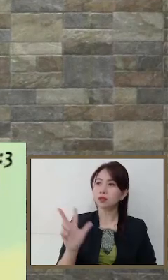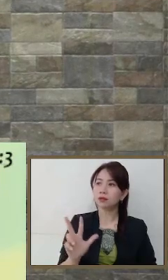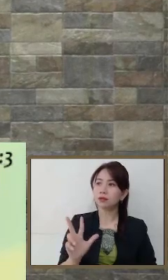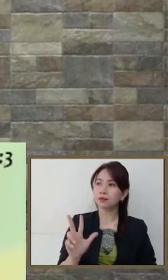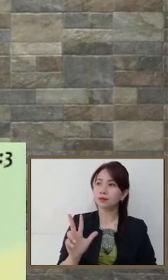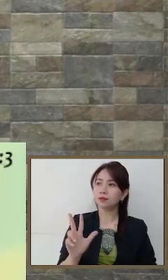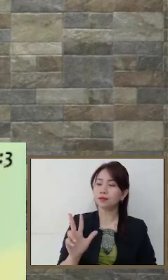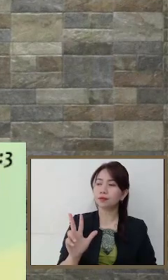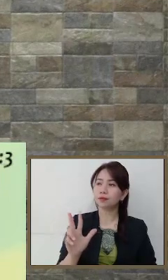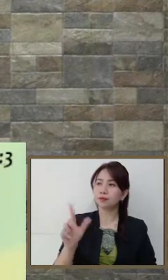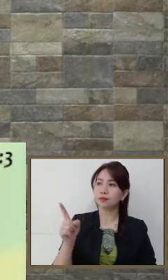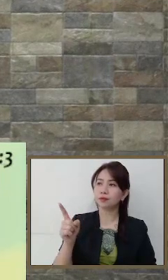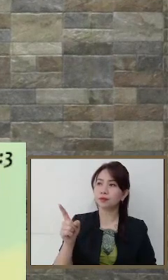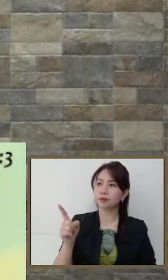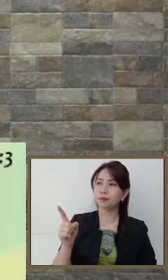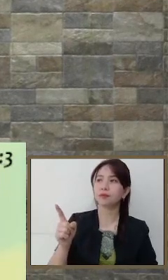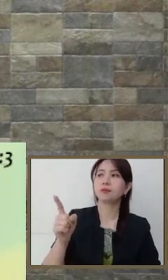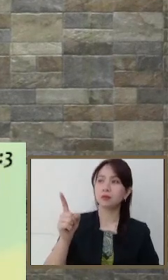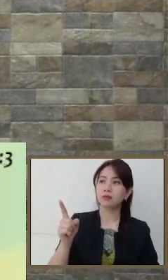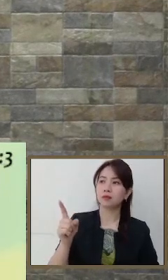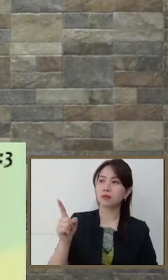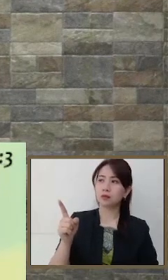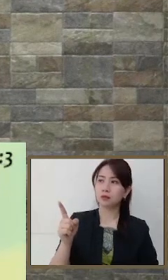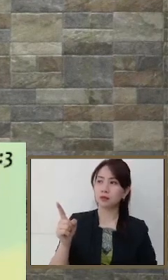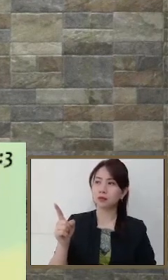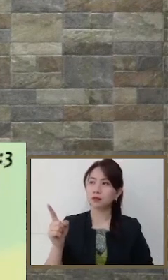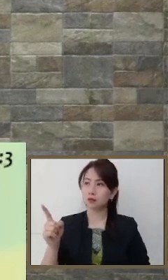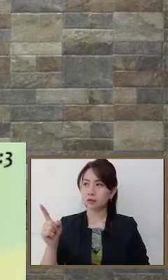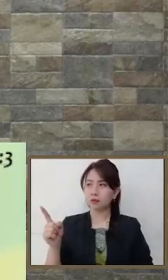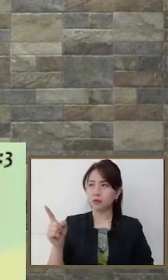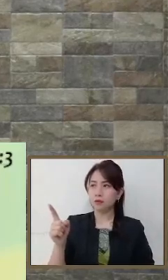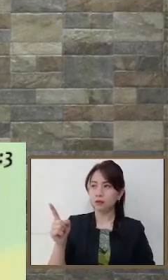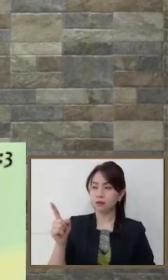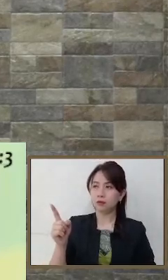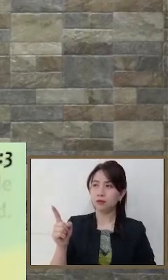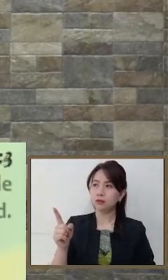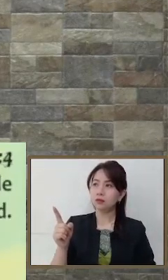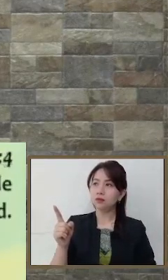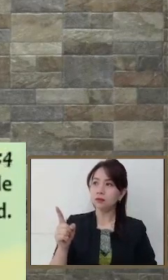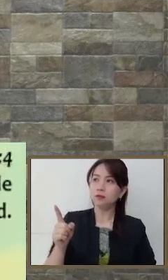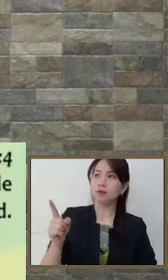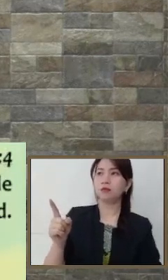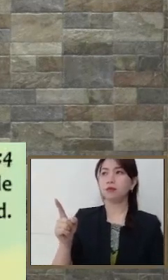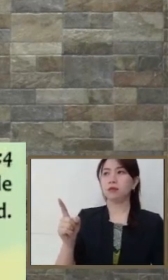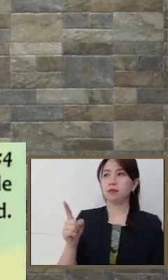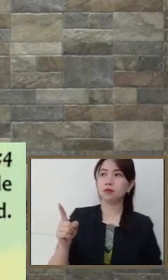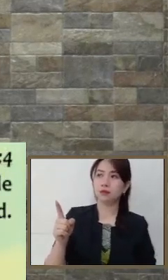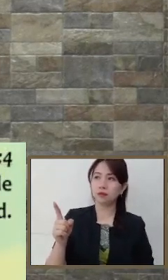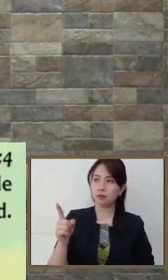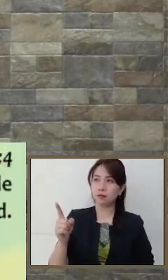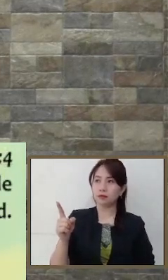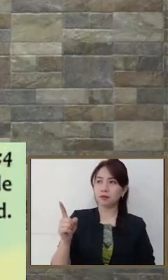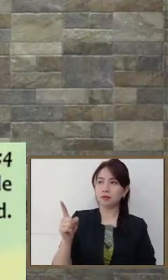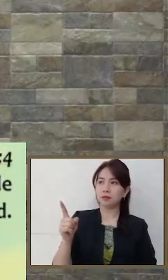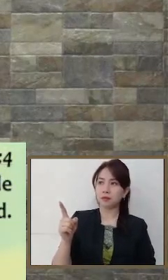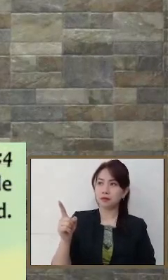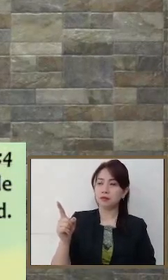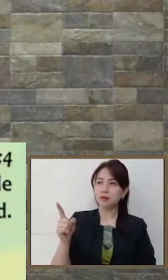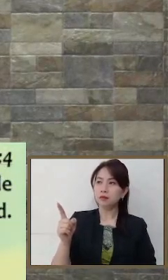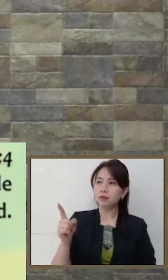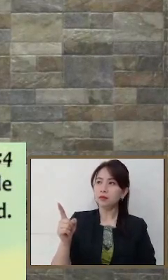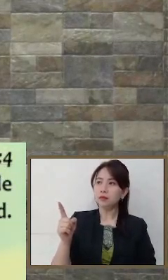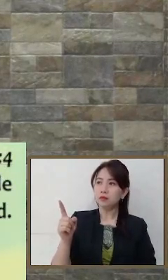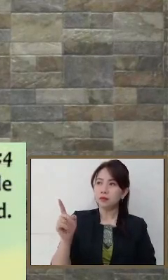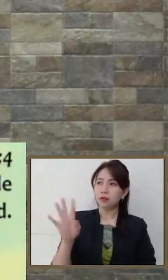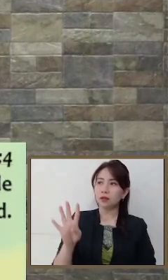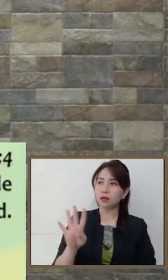the Lord made all that he did to prosper in his hand and Joseph found Grace in his sight and he Served